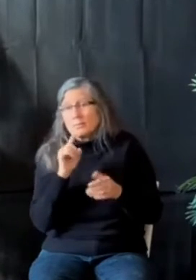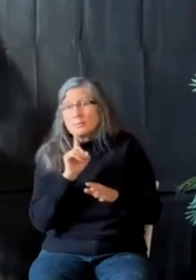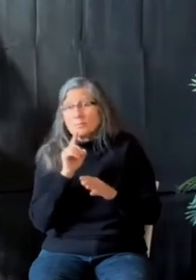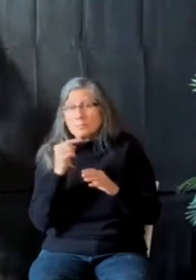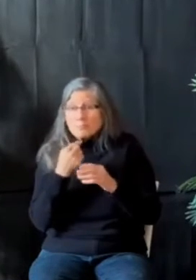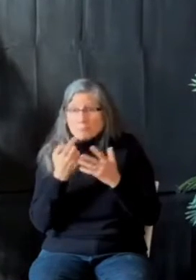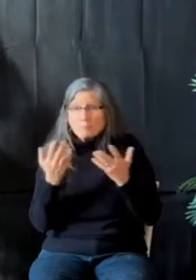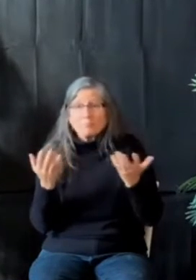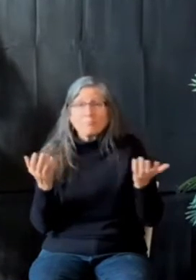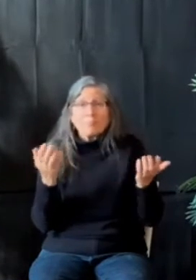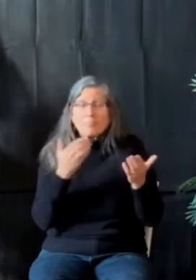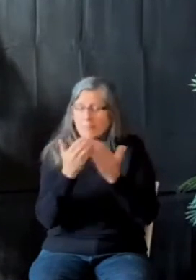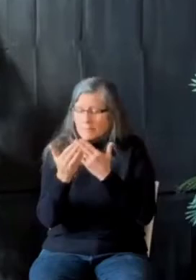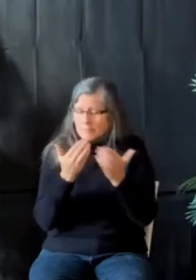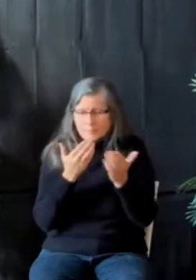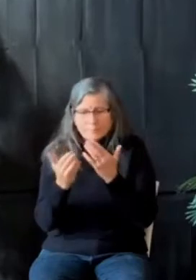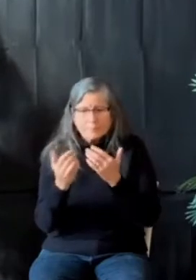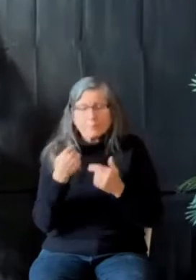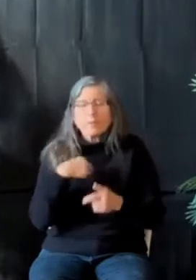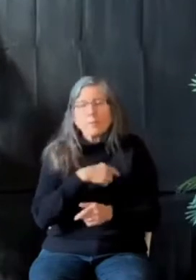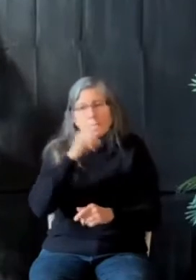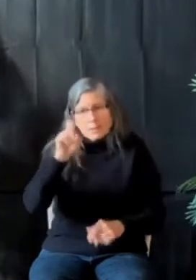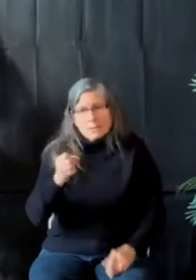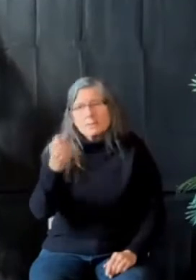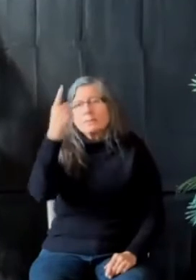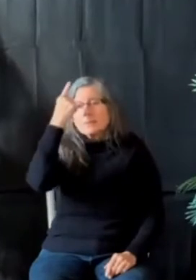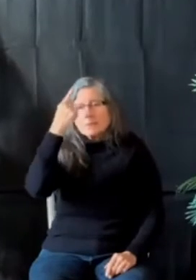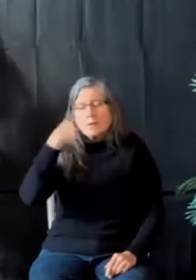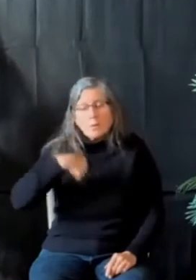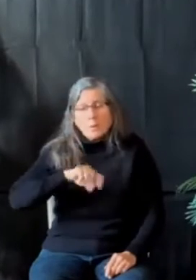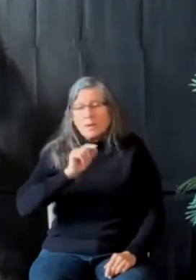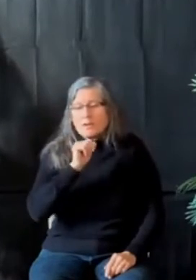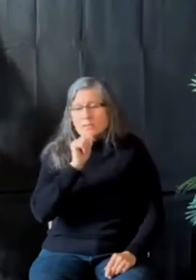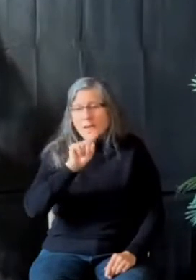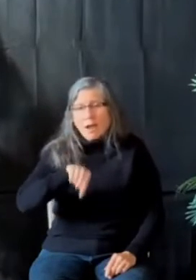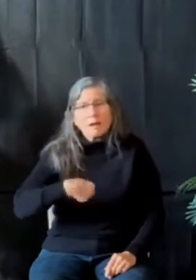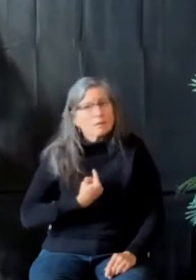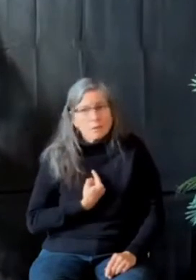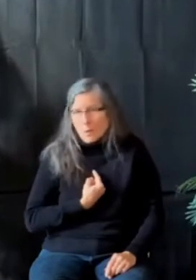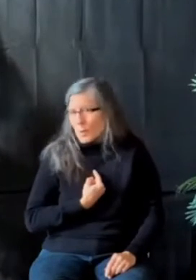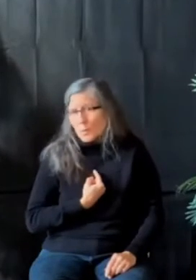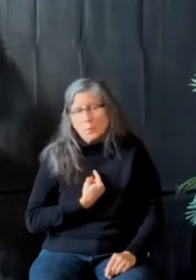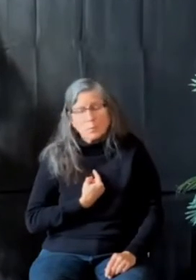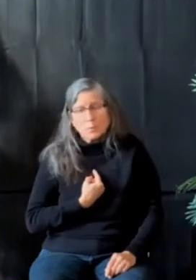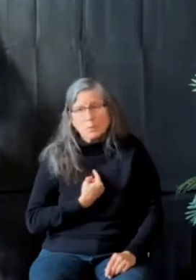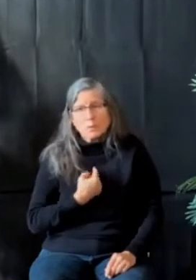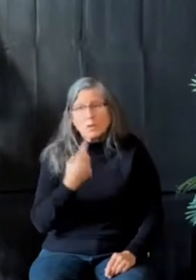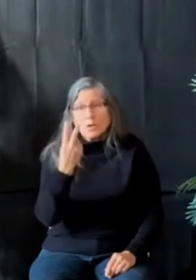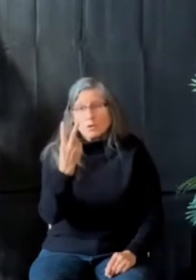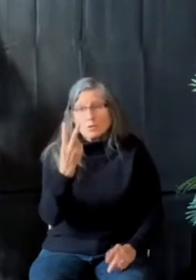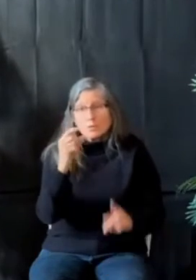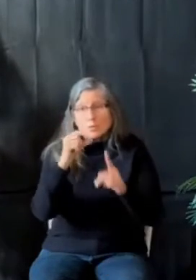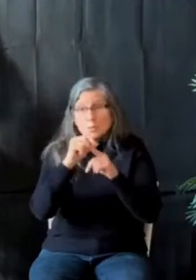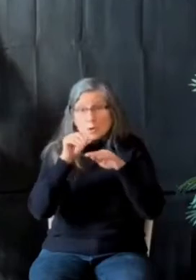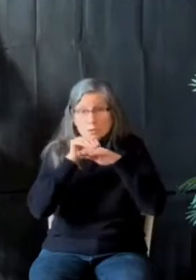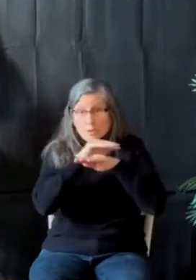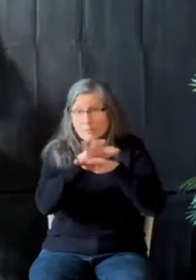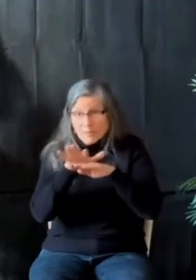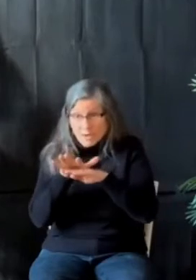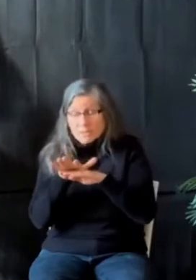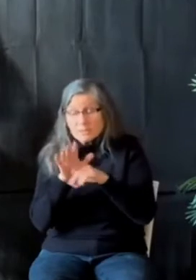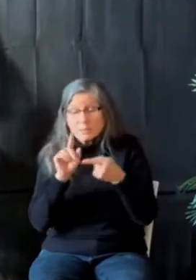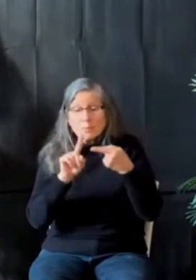But nonetheless, we need to understand that we are not alone in our sin. I'm going to give you two words of advice. Number